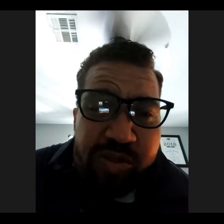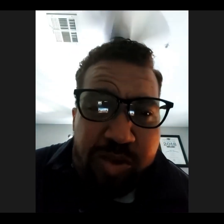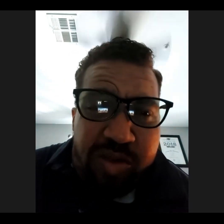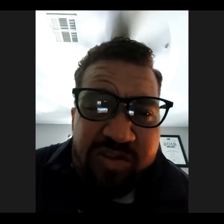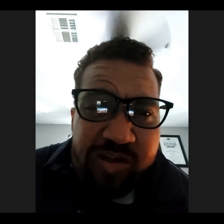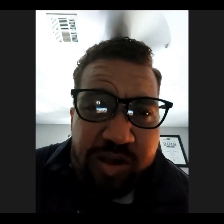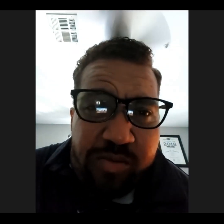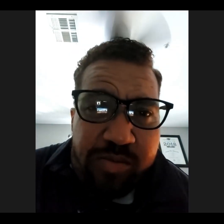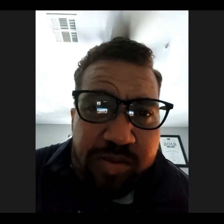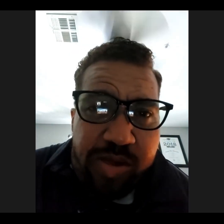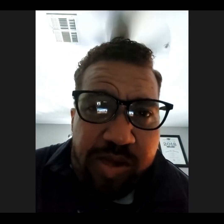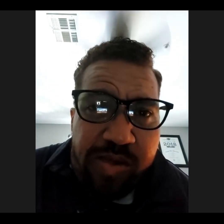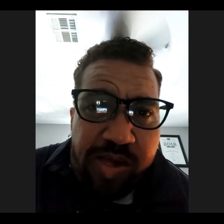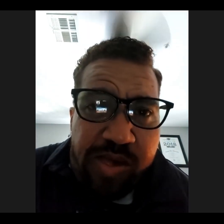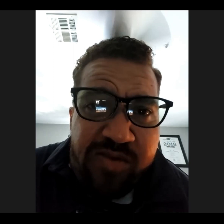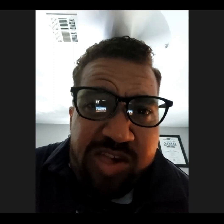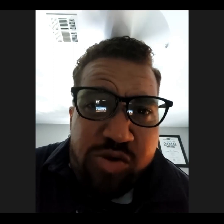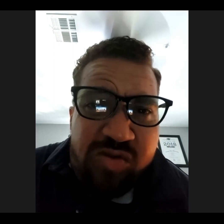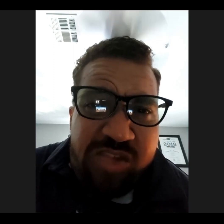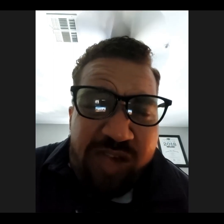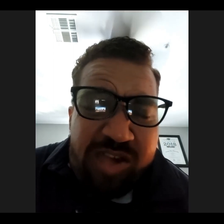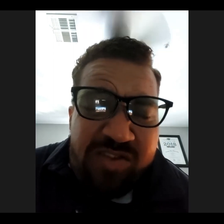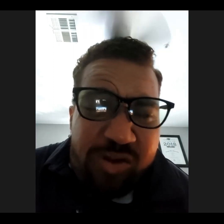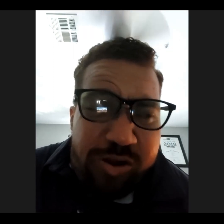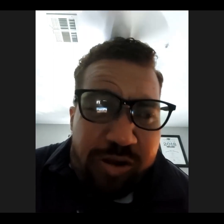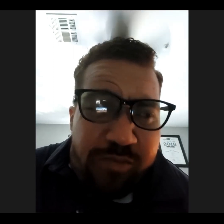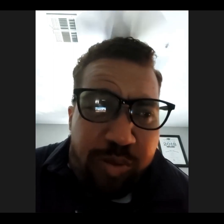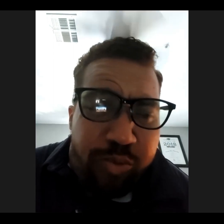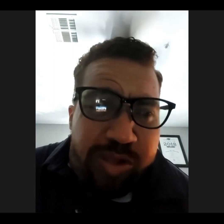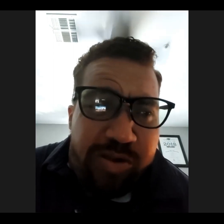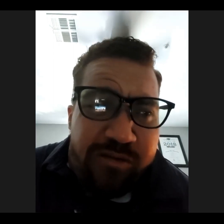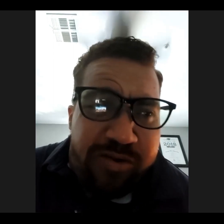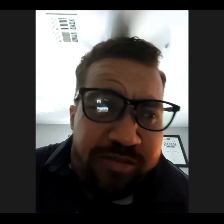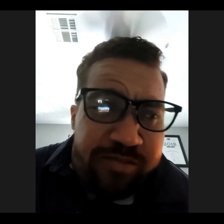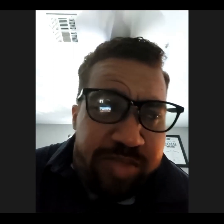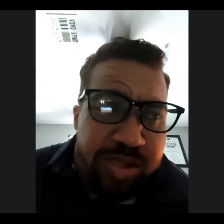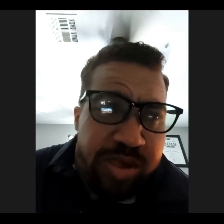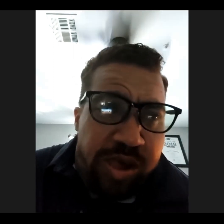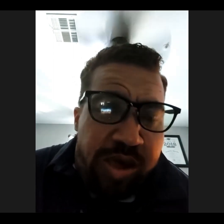I'm pretty much the youth advisor, the point of